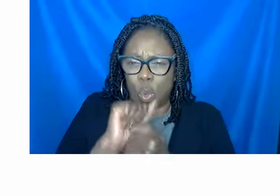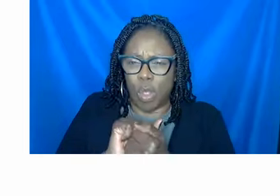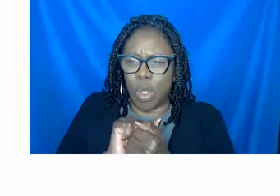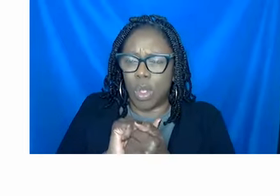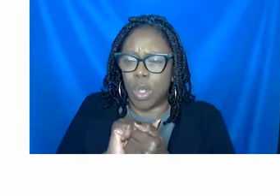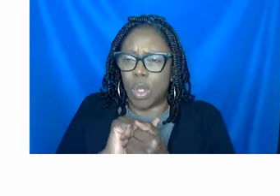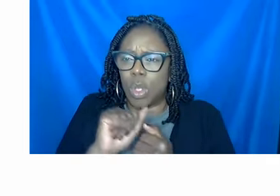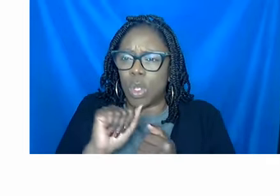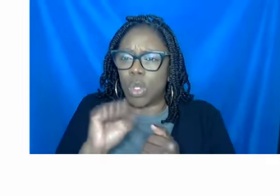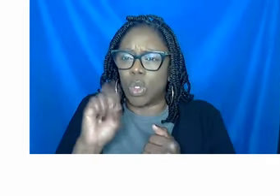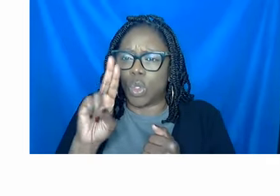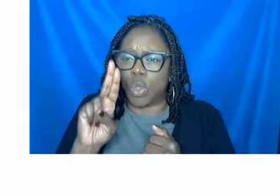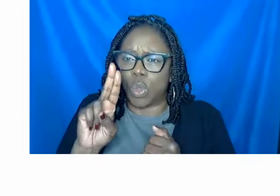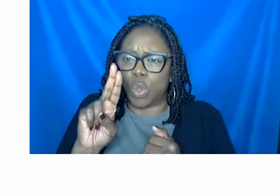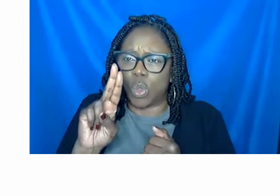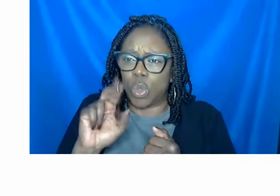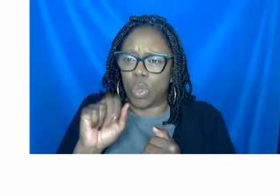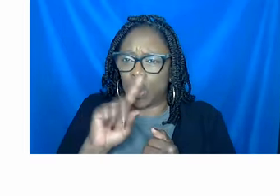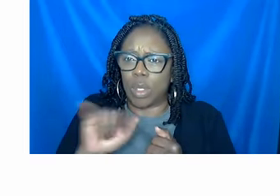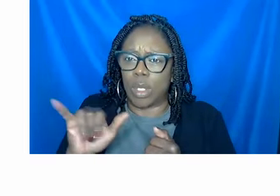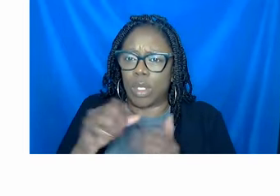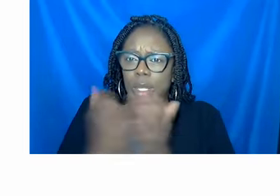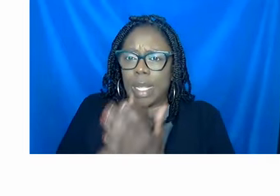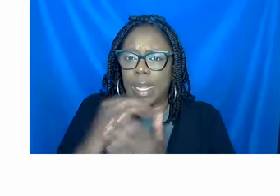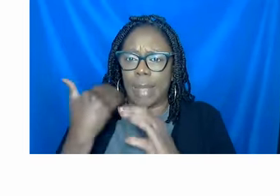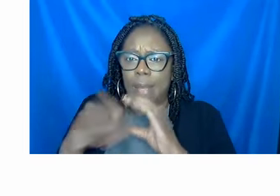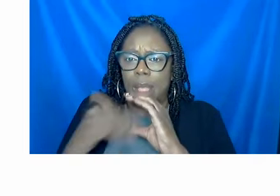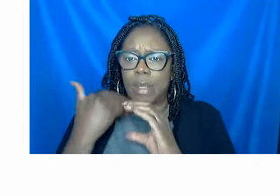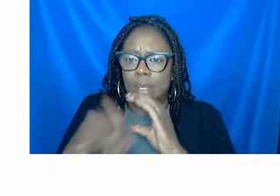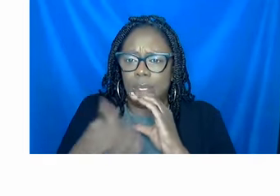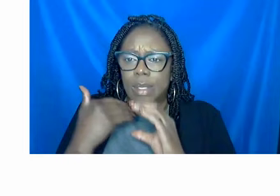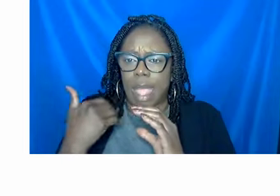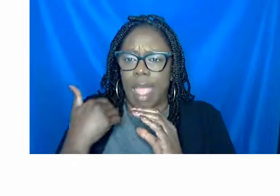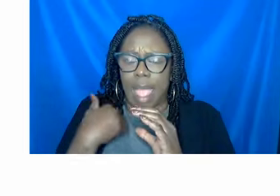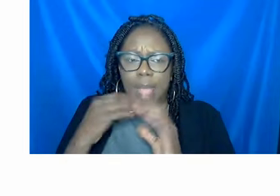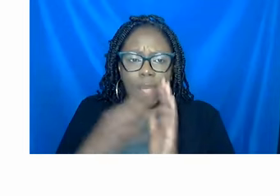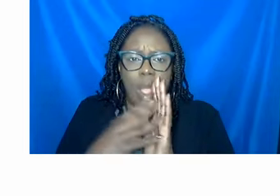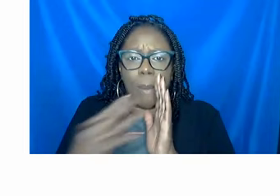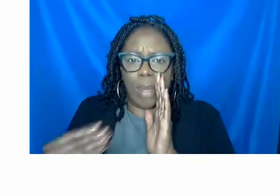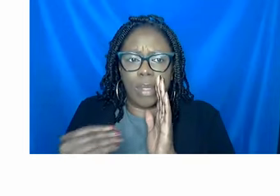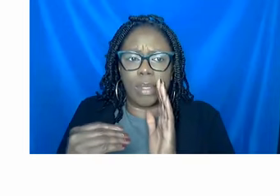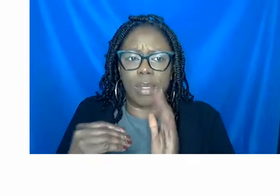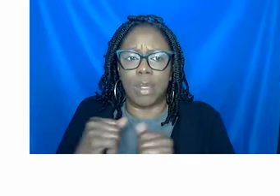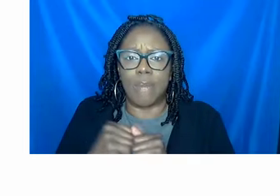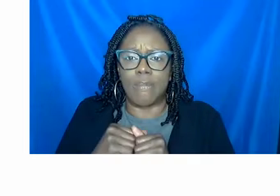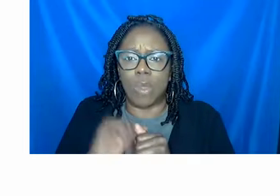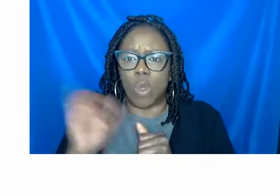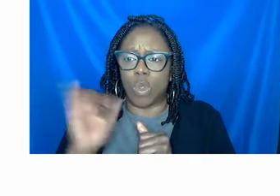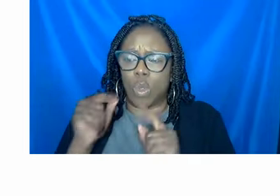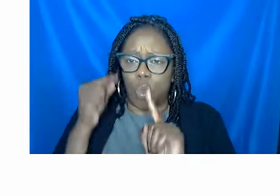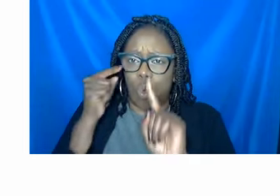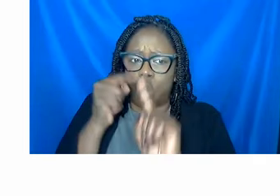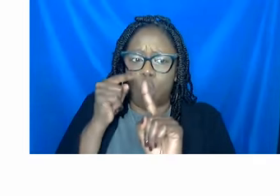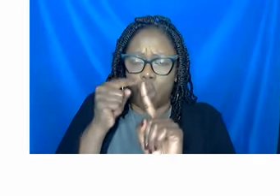get emails, right? I have copies for these folks. Yeah, I could get copies to you. And the goal here